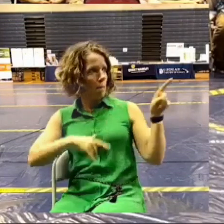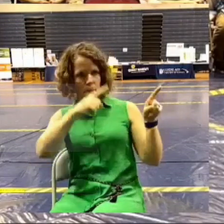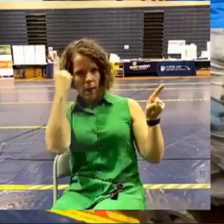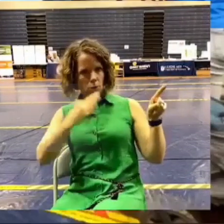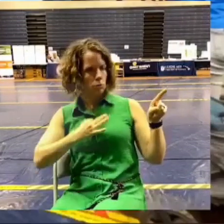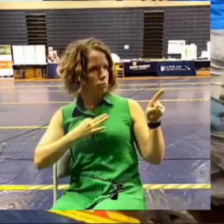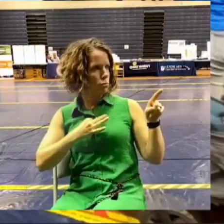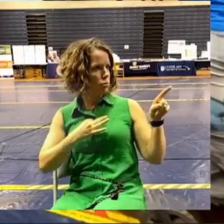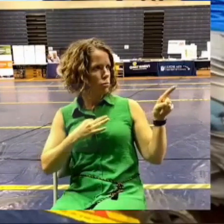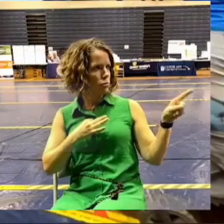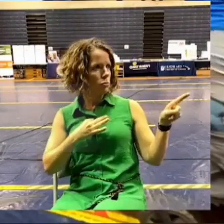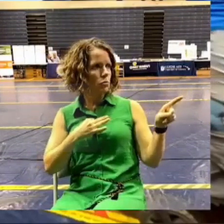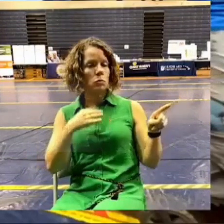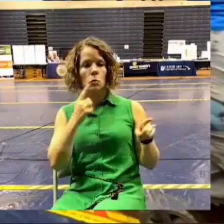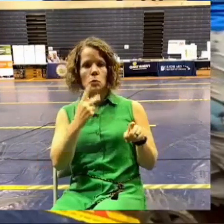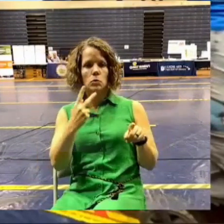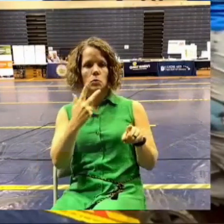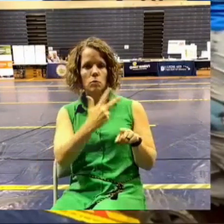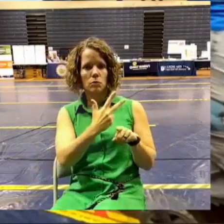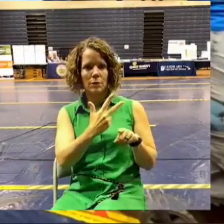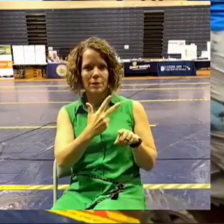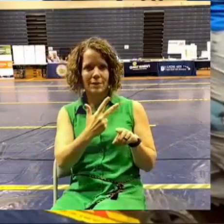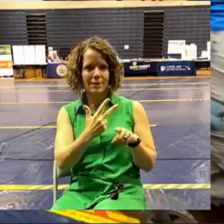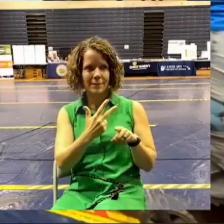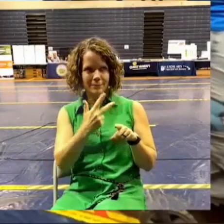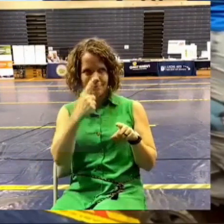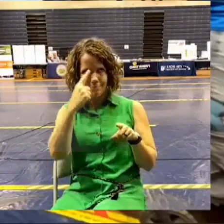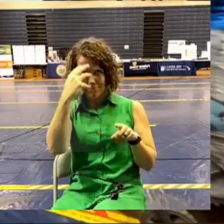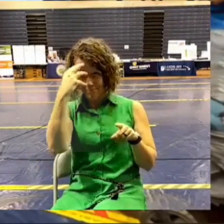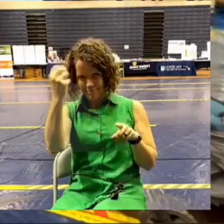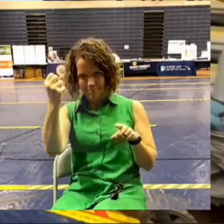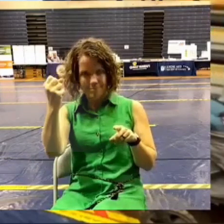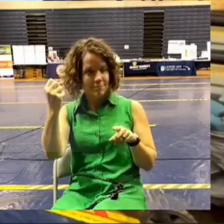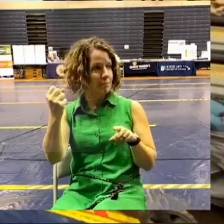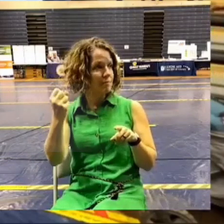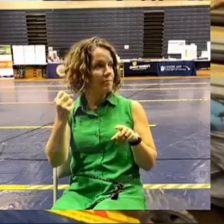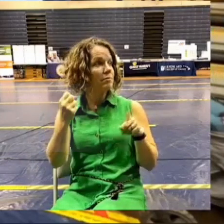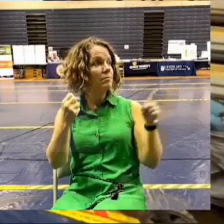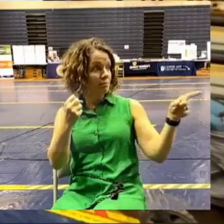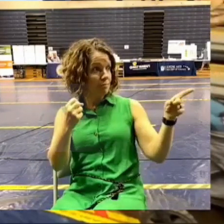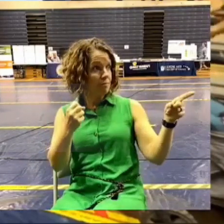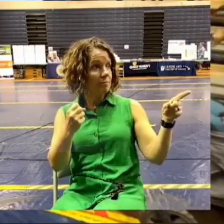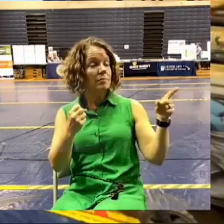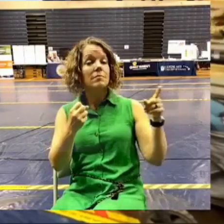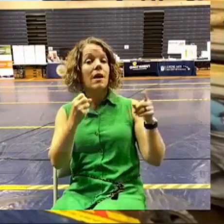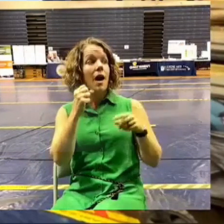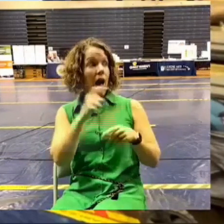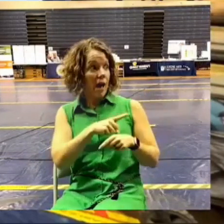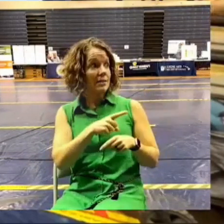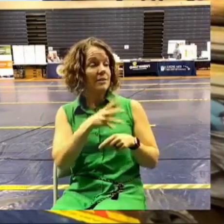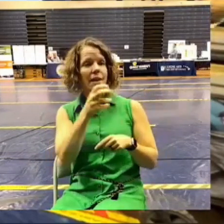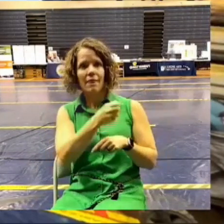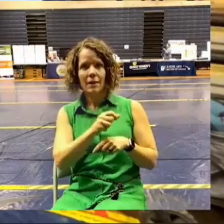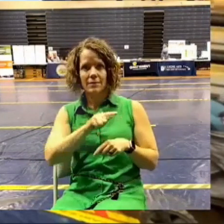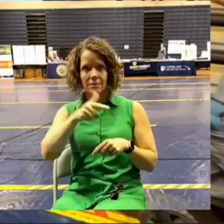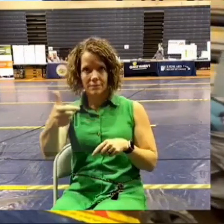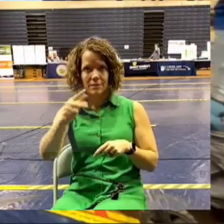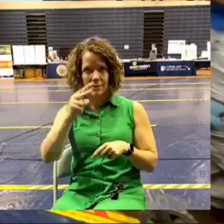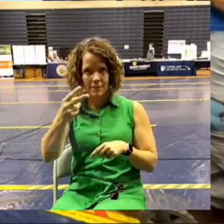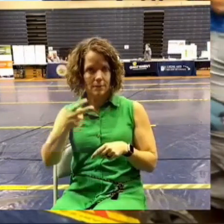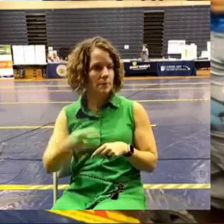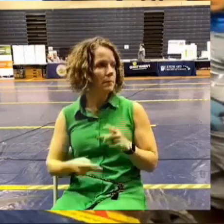shirt. Okay, so I'm going to do three at a time because it's really hard to keep track. Sir, please proceed and hand the mic over, and we're going to go to the fellow in the